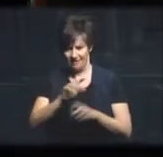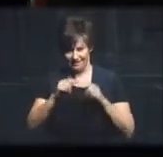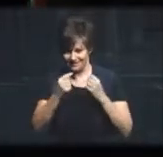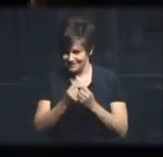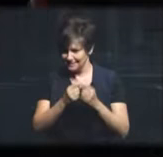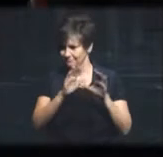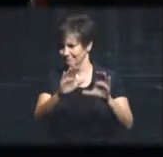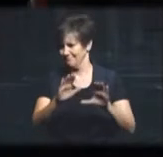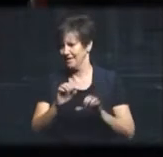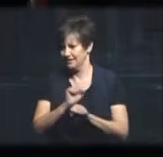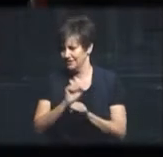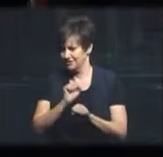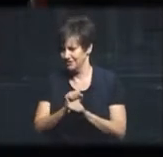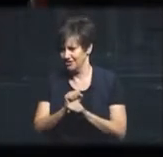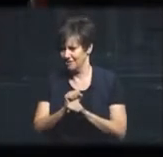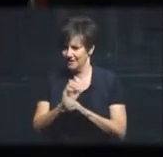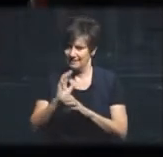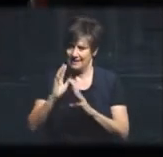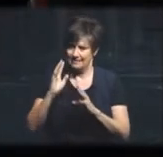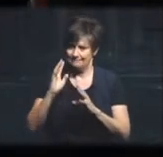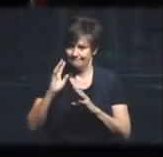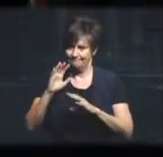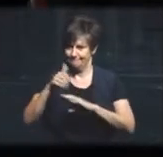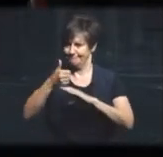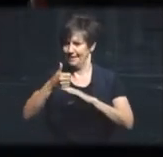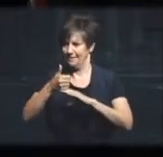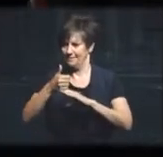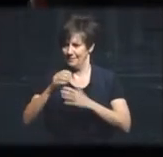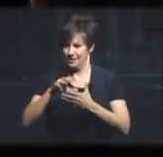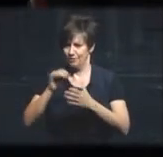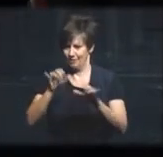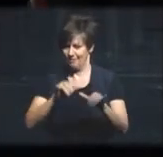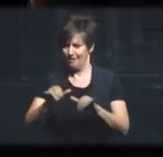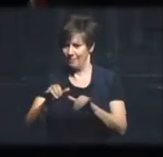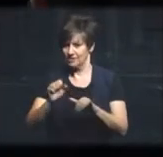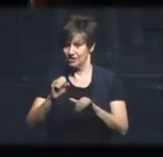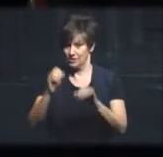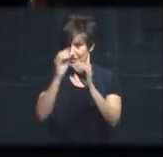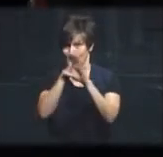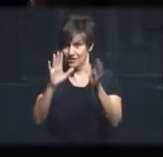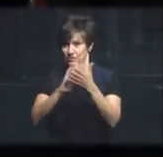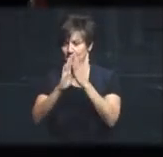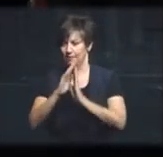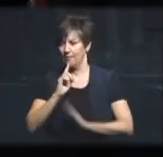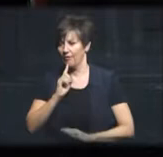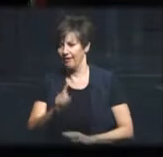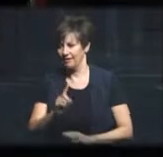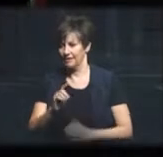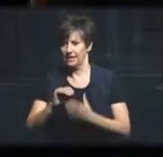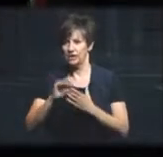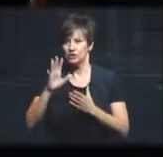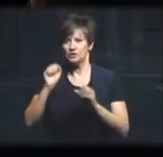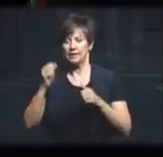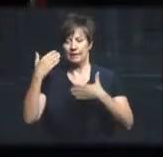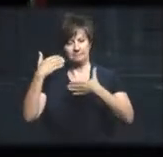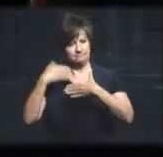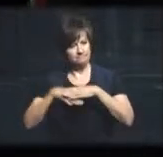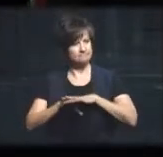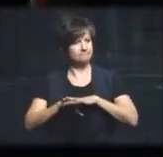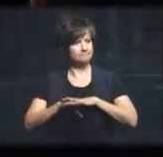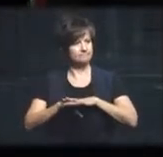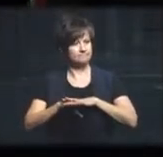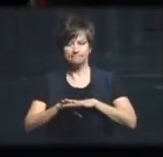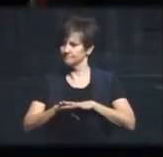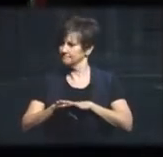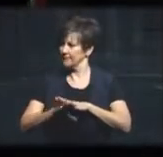and they created the Learning Commons app. And so the vision will be a reality, which is that a student can walk into the Learning Commons,